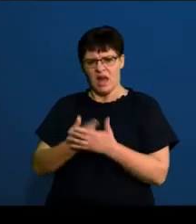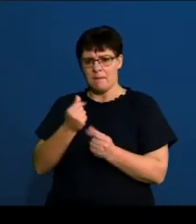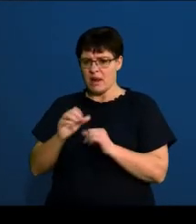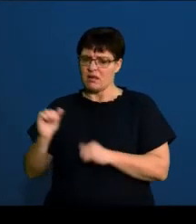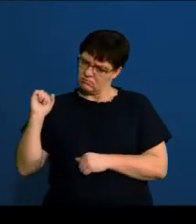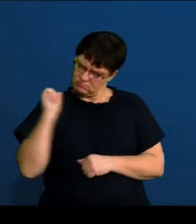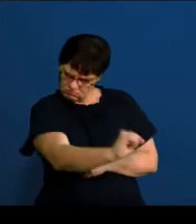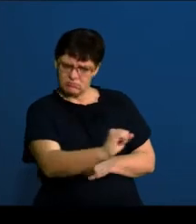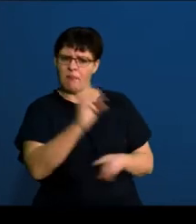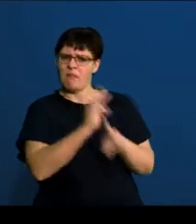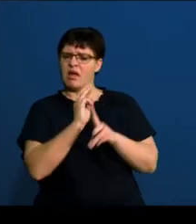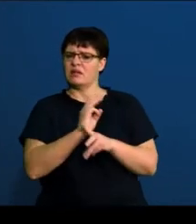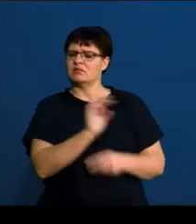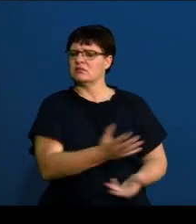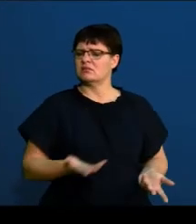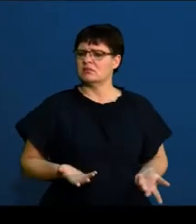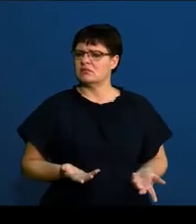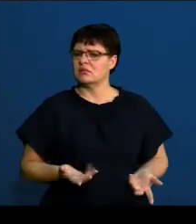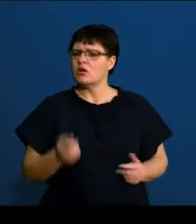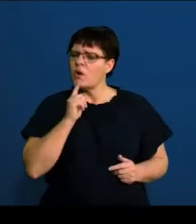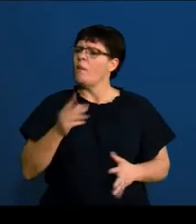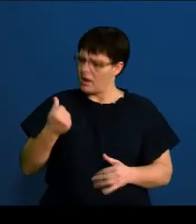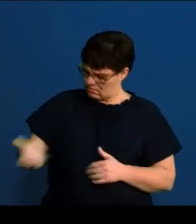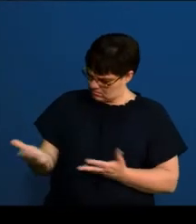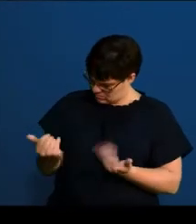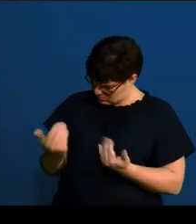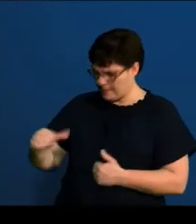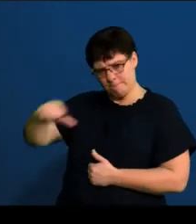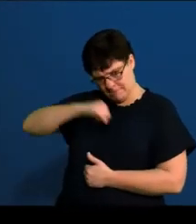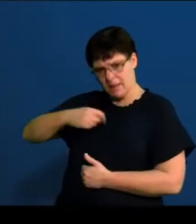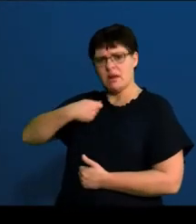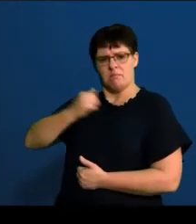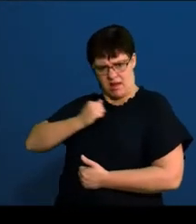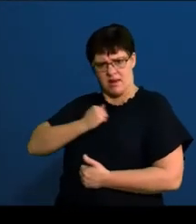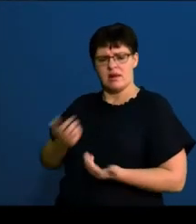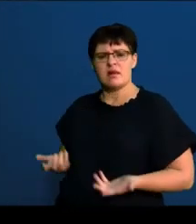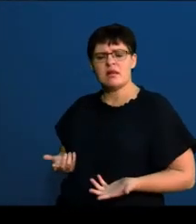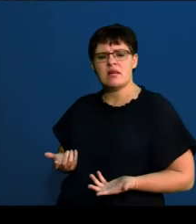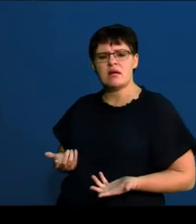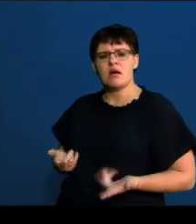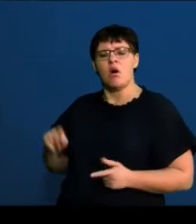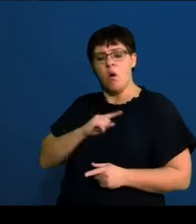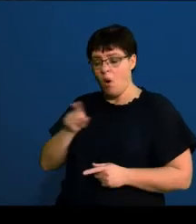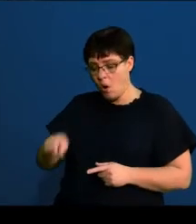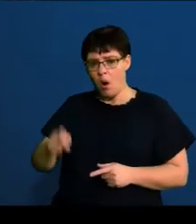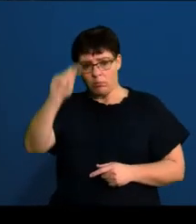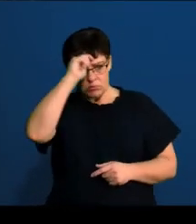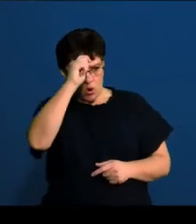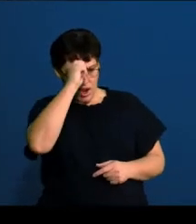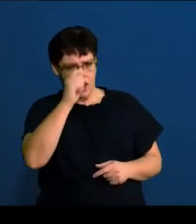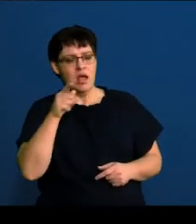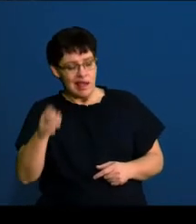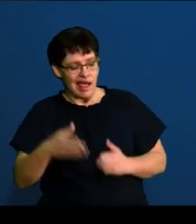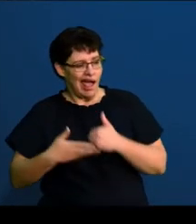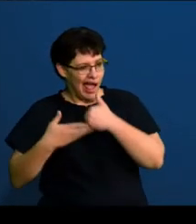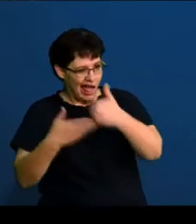to her. So she's basically asking back for the money that belongs to her. Furthermore, it's Jeremy who assists his